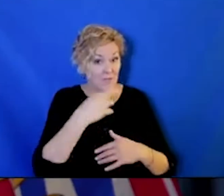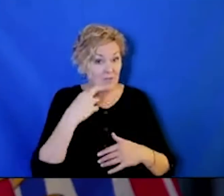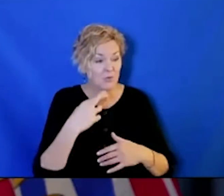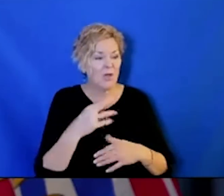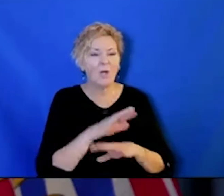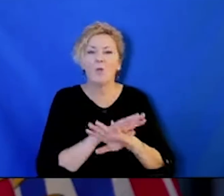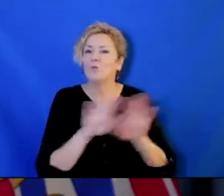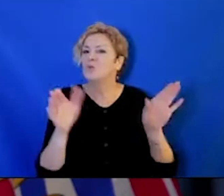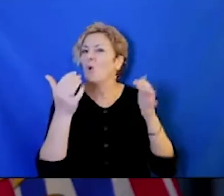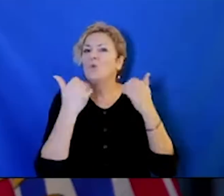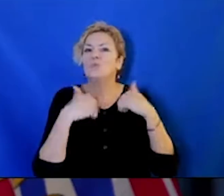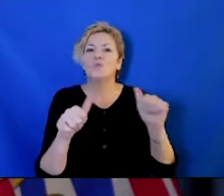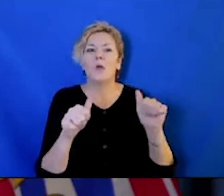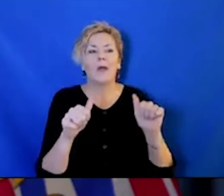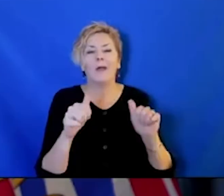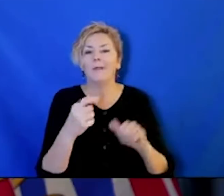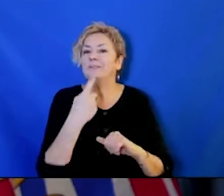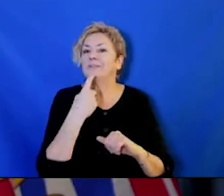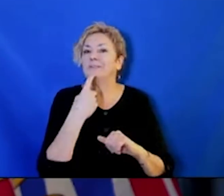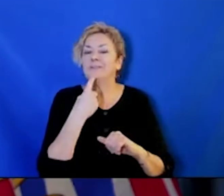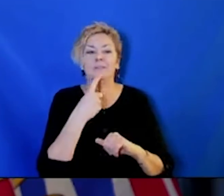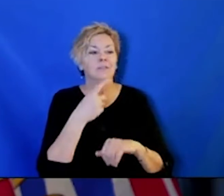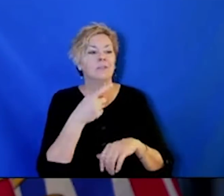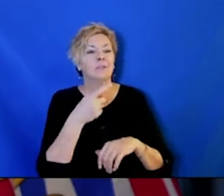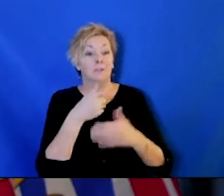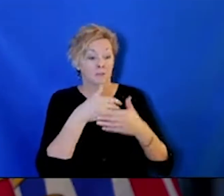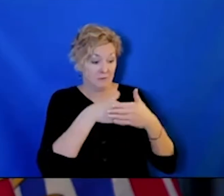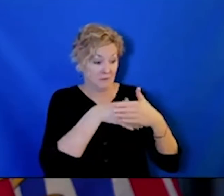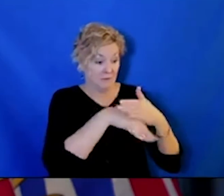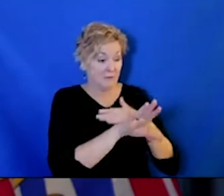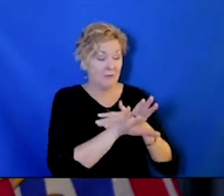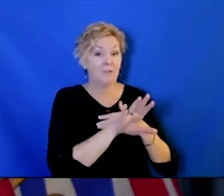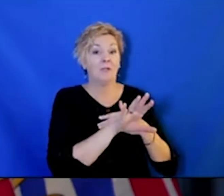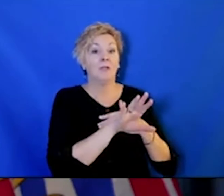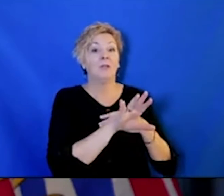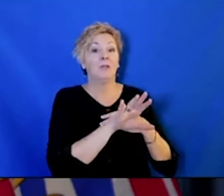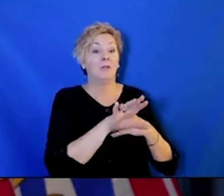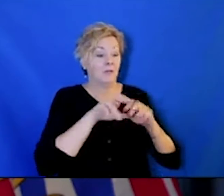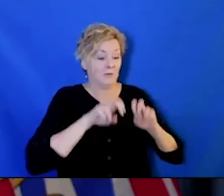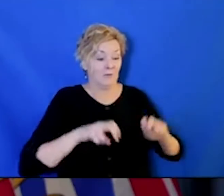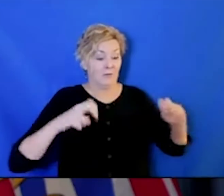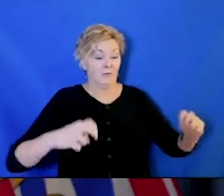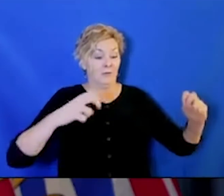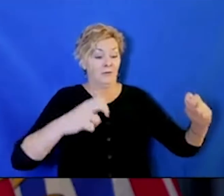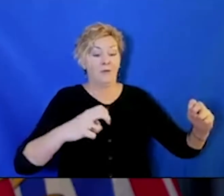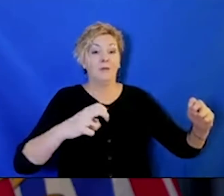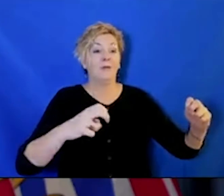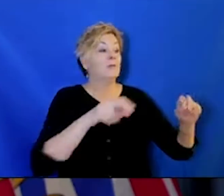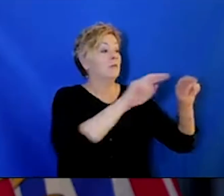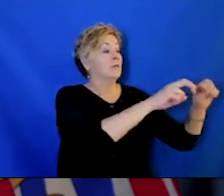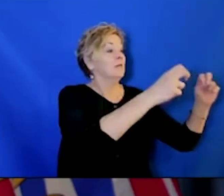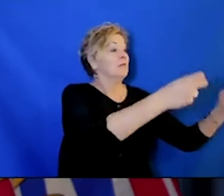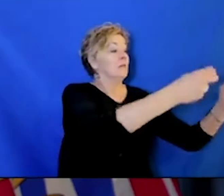we need to pull back from that. We need to support our restaurants, but doing it with our small group or going to